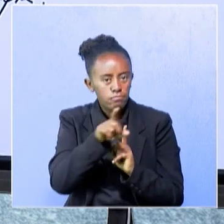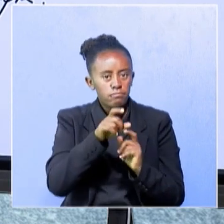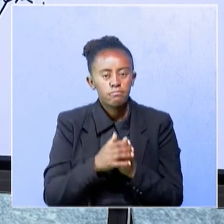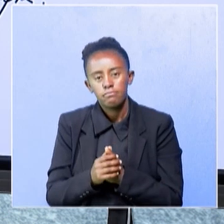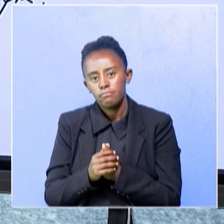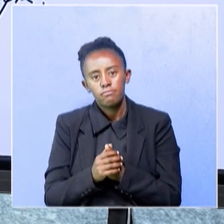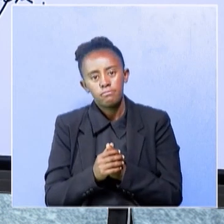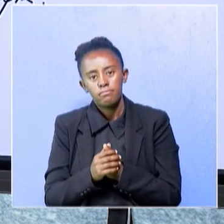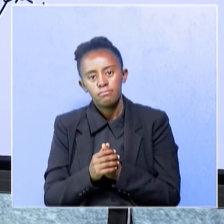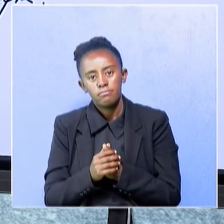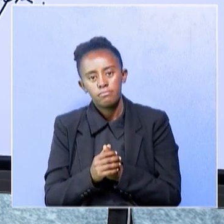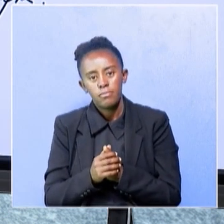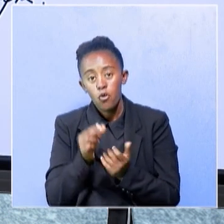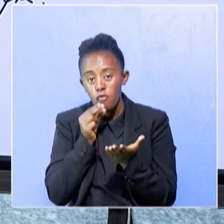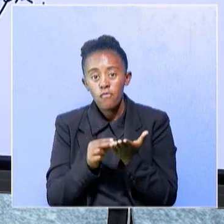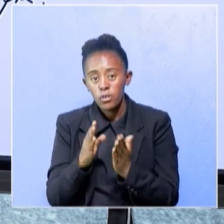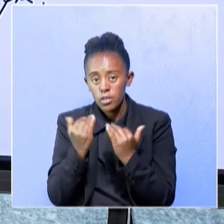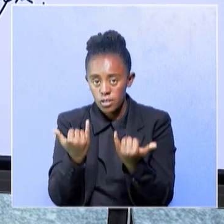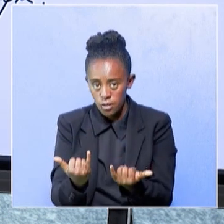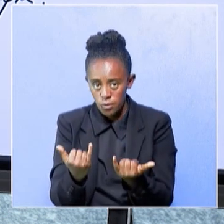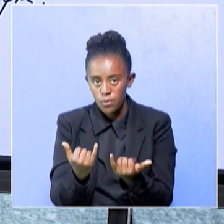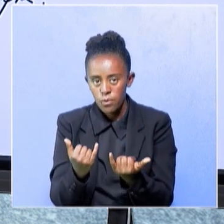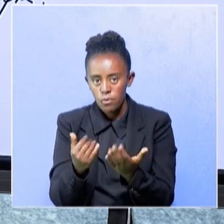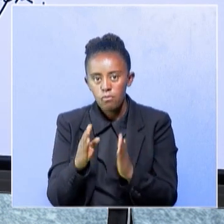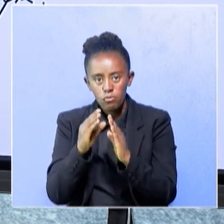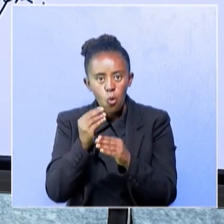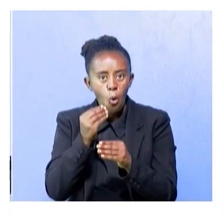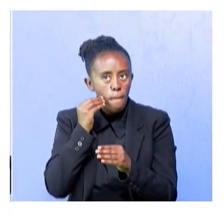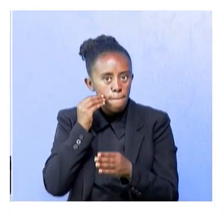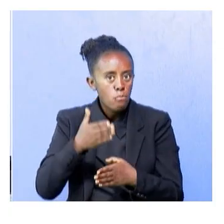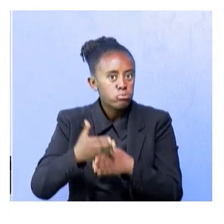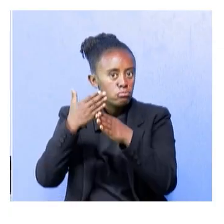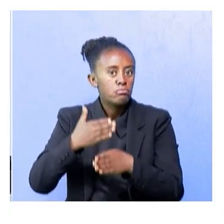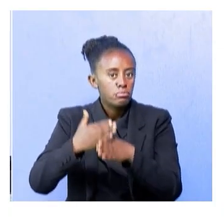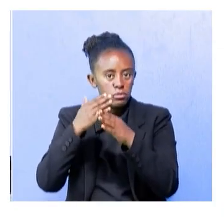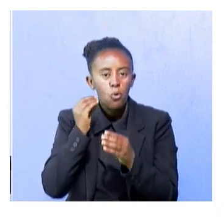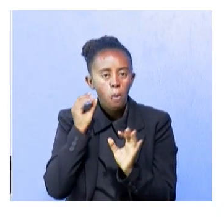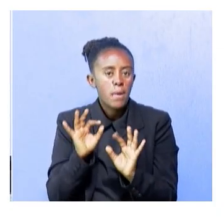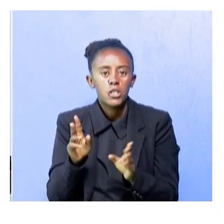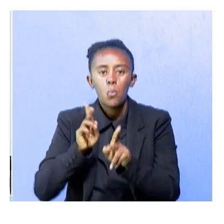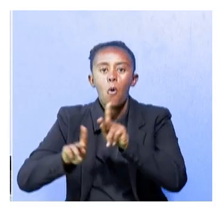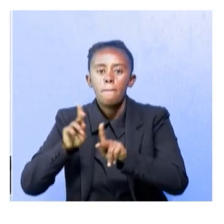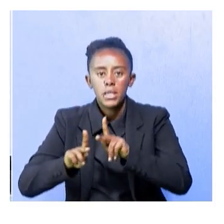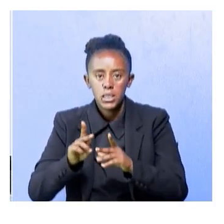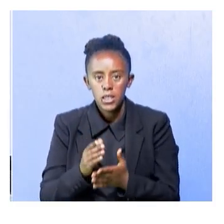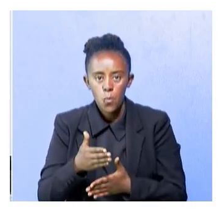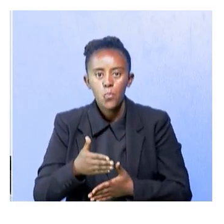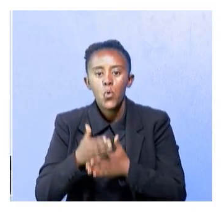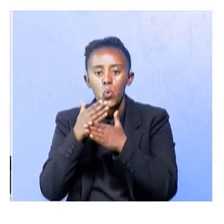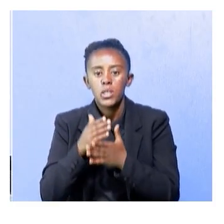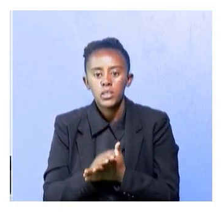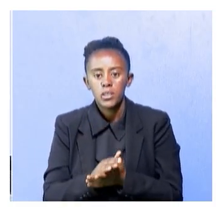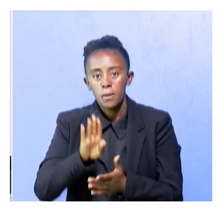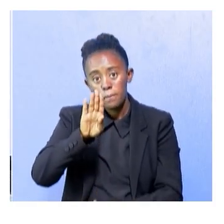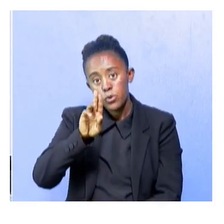the word what? Volunteer here now. Let's build a house for whom? For homeless people. Yeah. Build